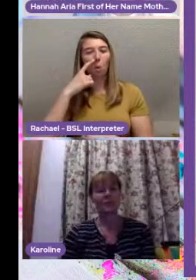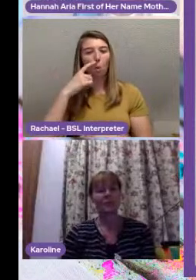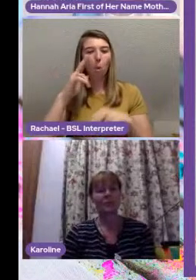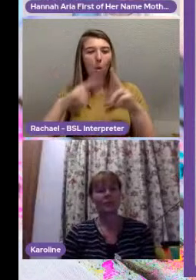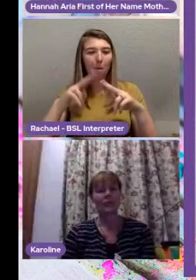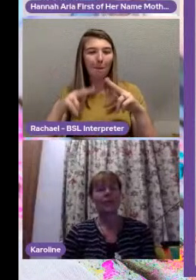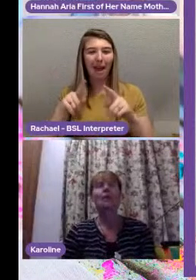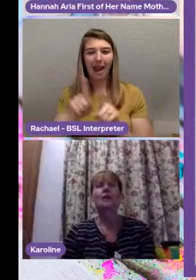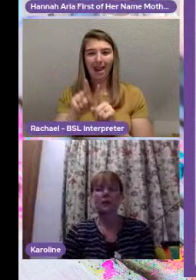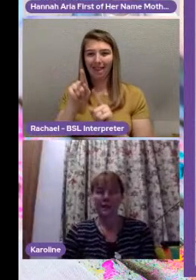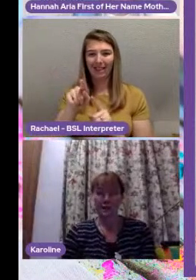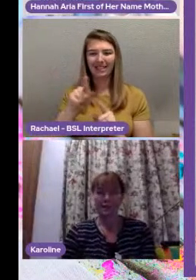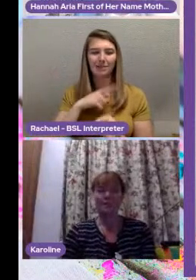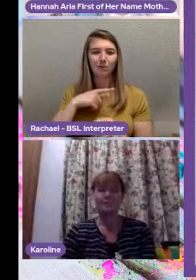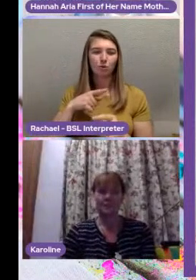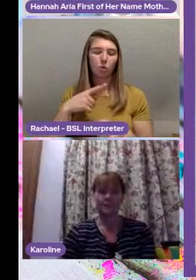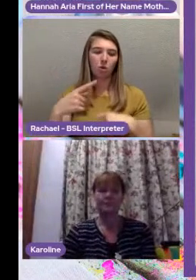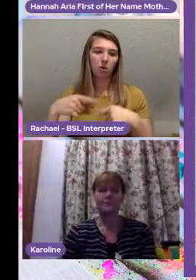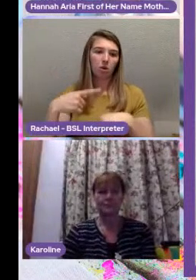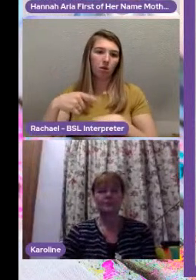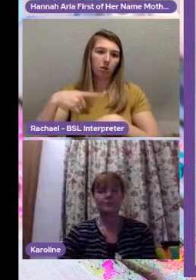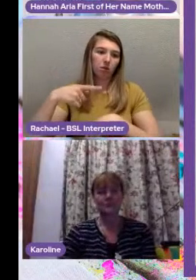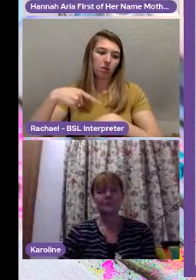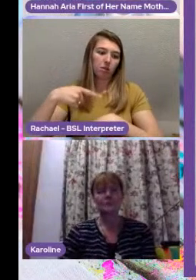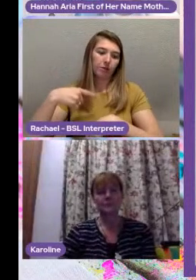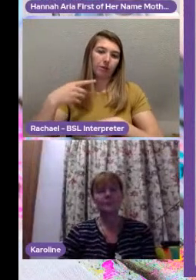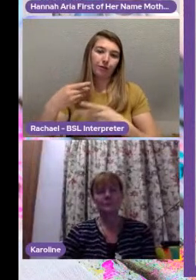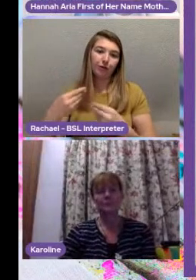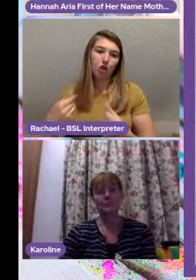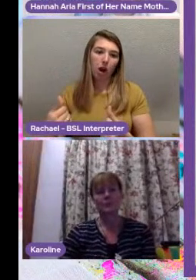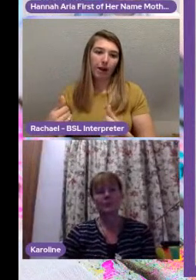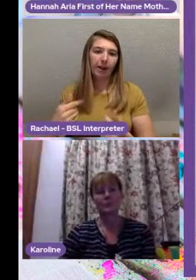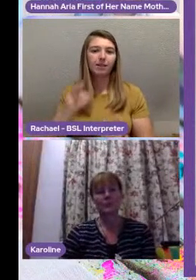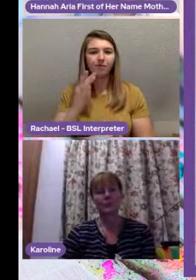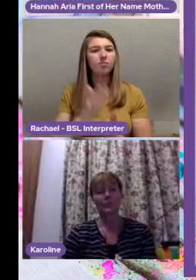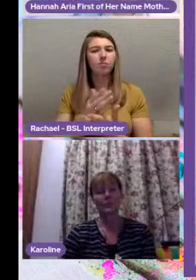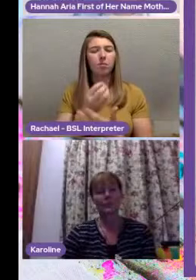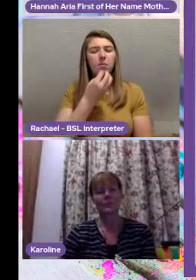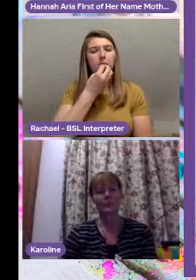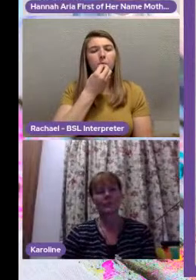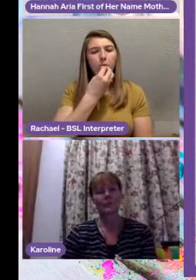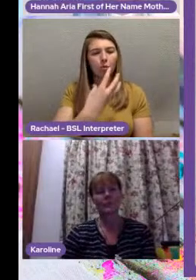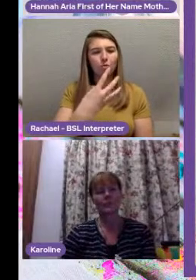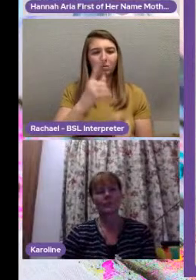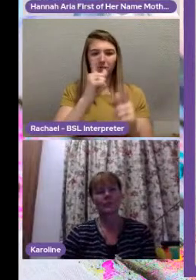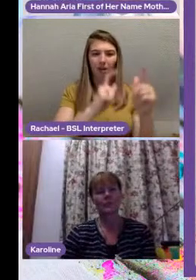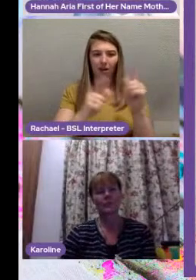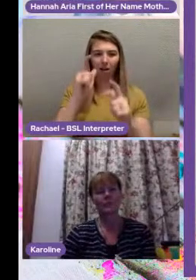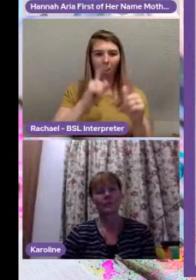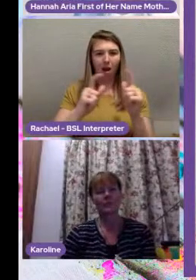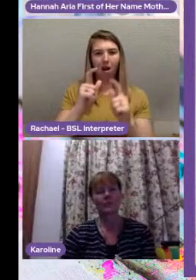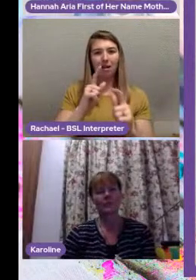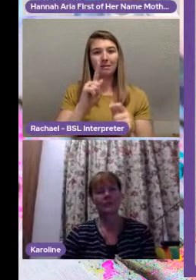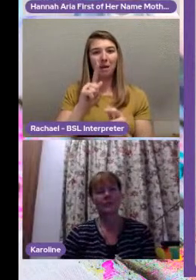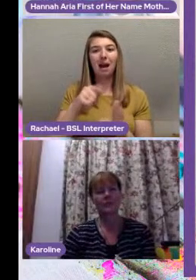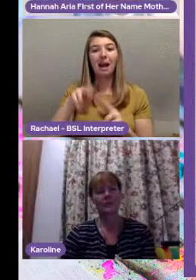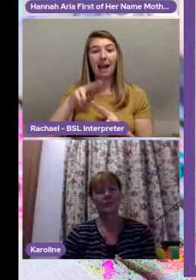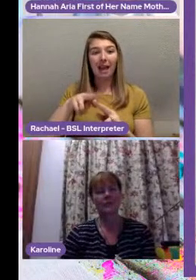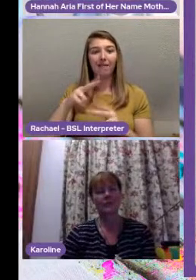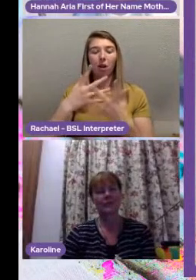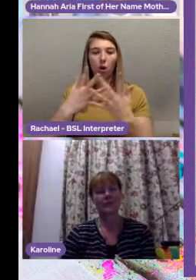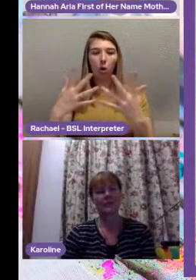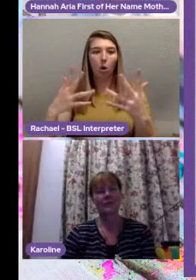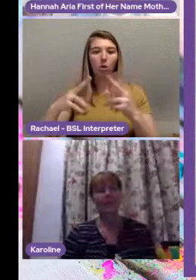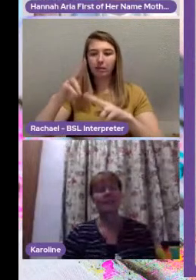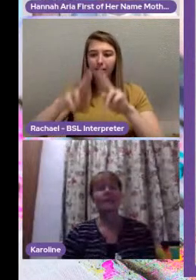to dry, don't they? Like, they're such gorgeous, vivid colours, but they're really difficult if you paint lots of paintings and